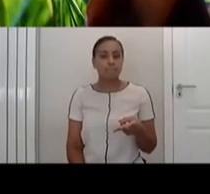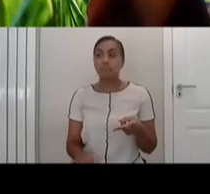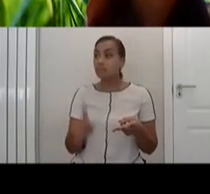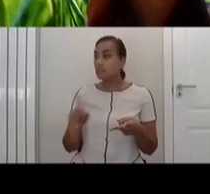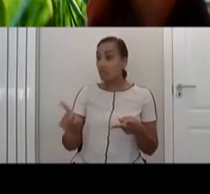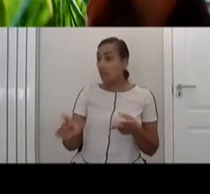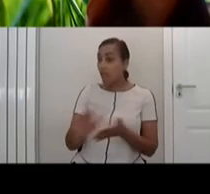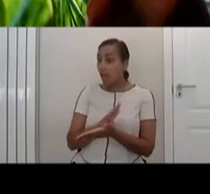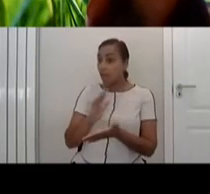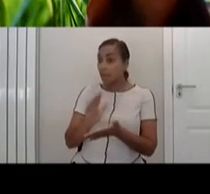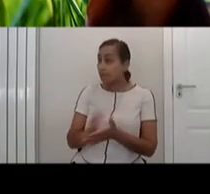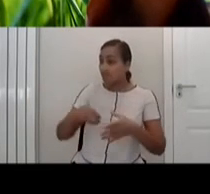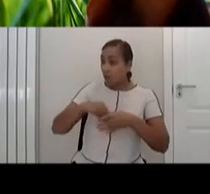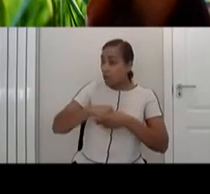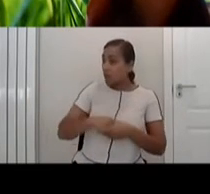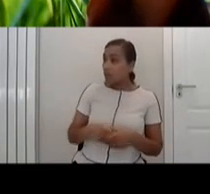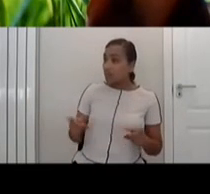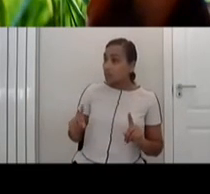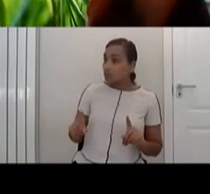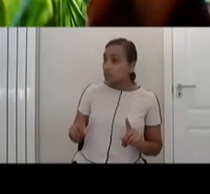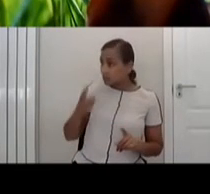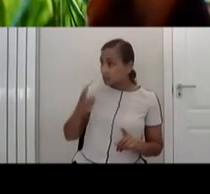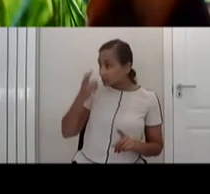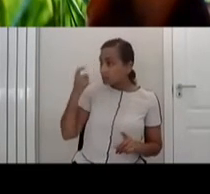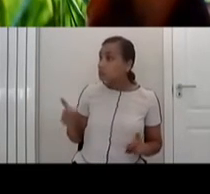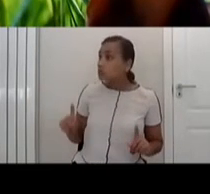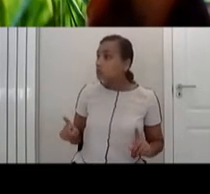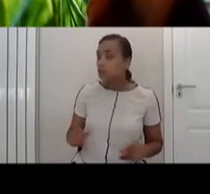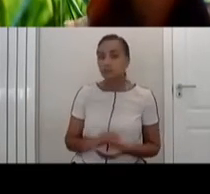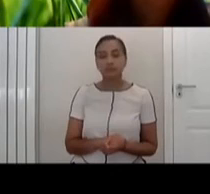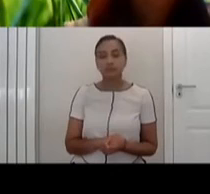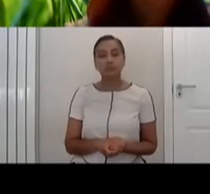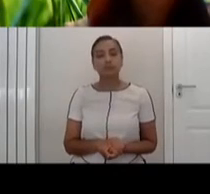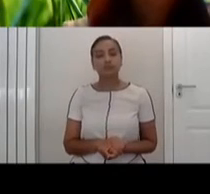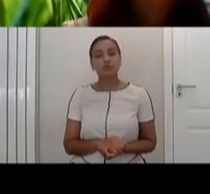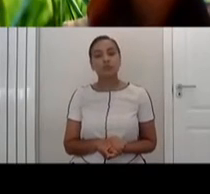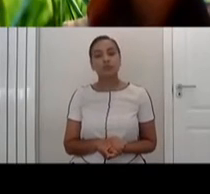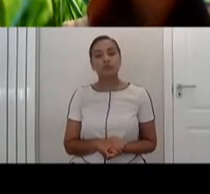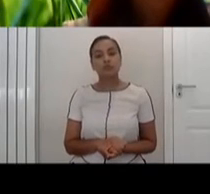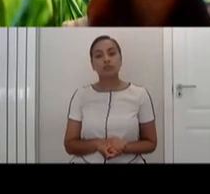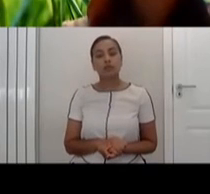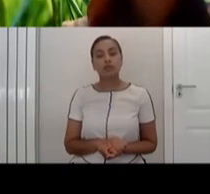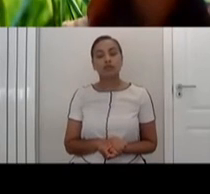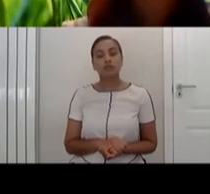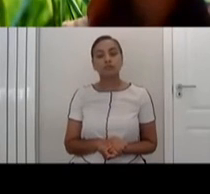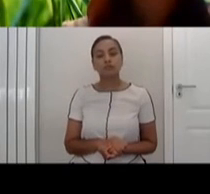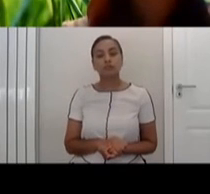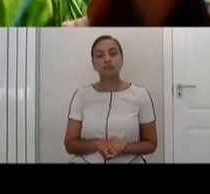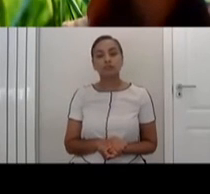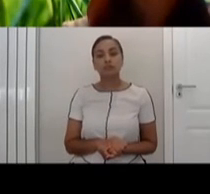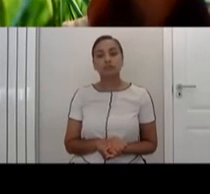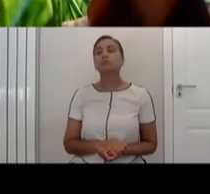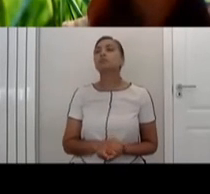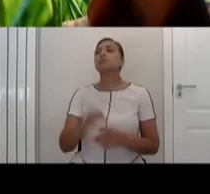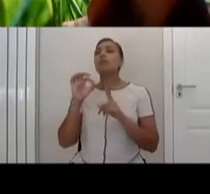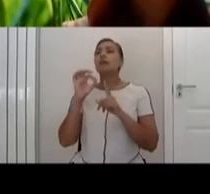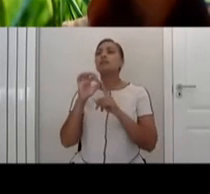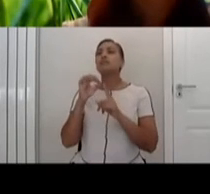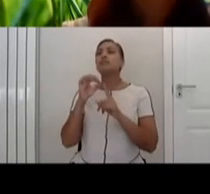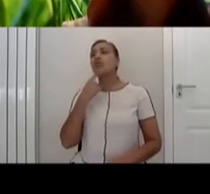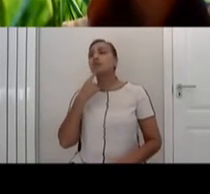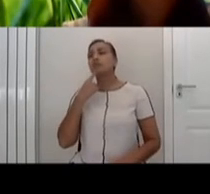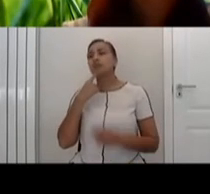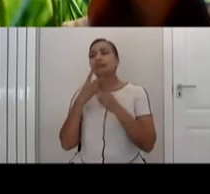in terms of these changes? I think one of the things that's happened is obviously with primary care coverage is that they went